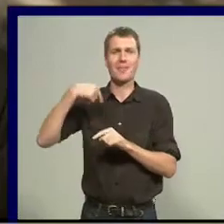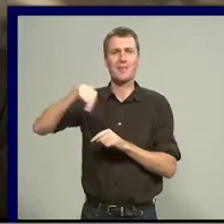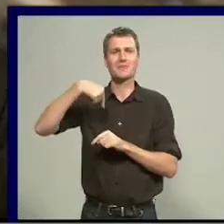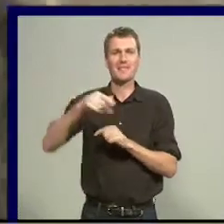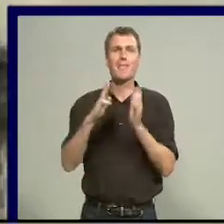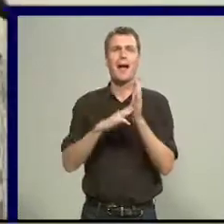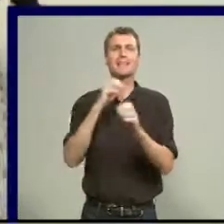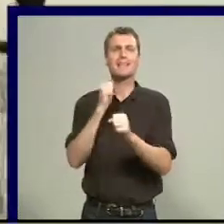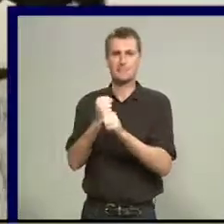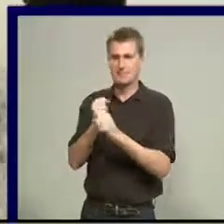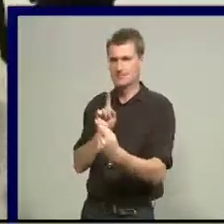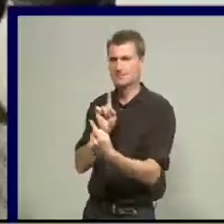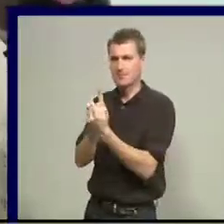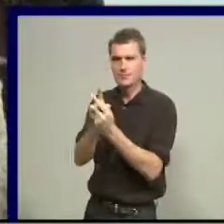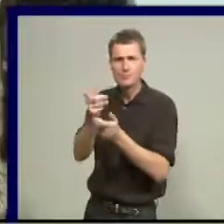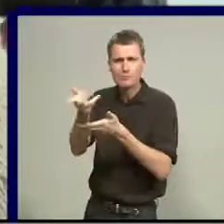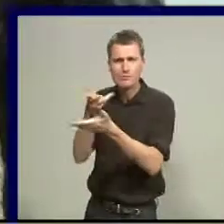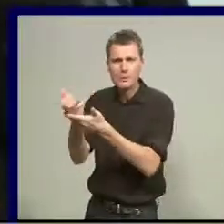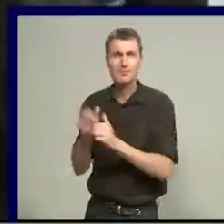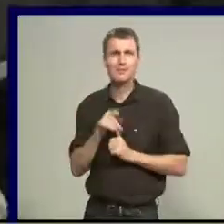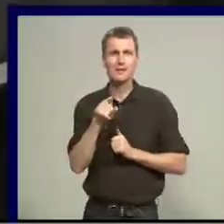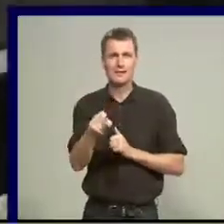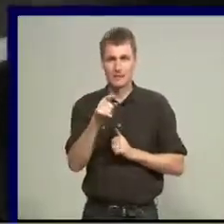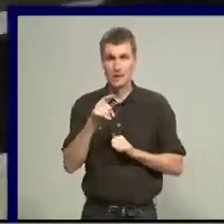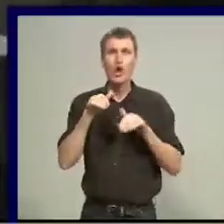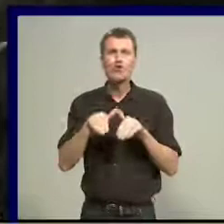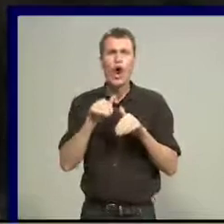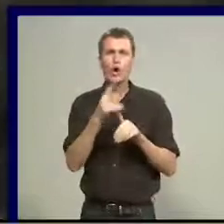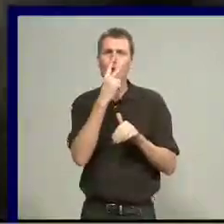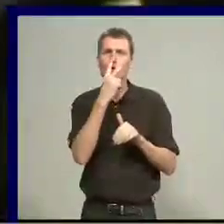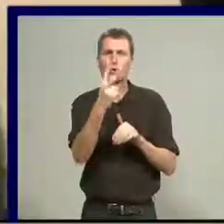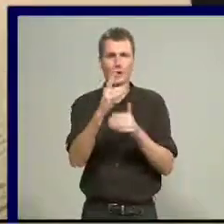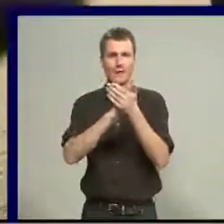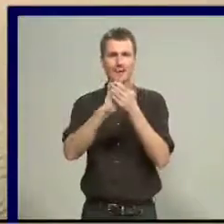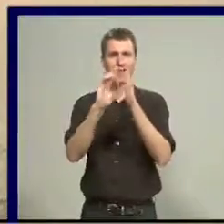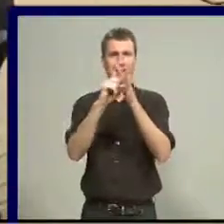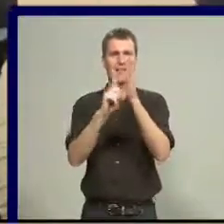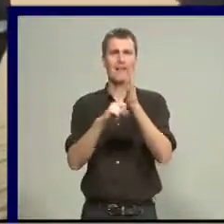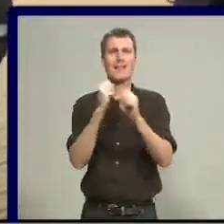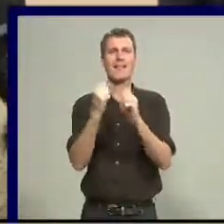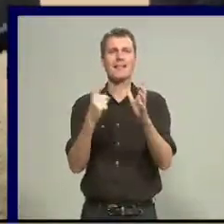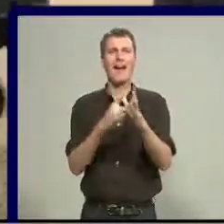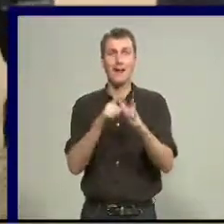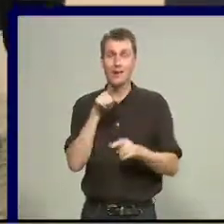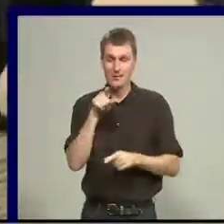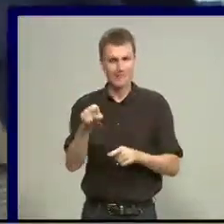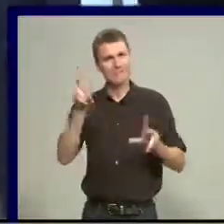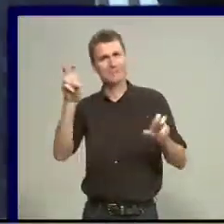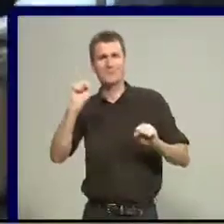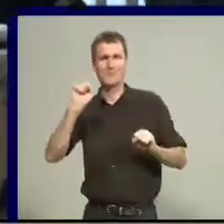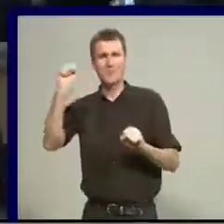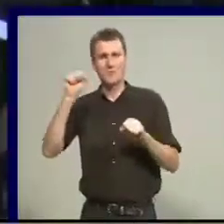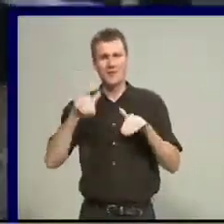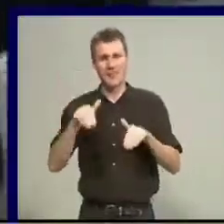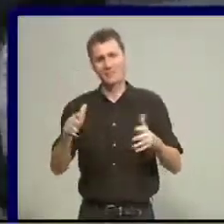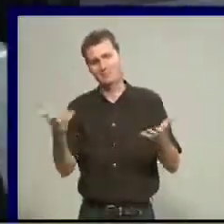handler. Meet 2-year-old Helga. This young Labrador pup is as close as it comes to becoming a super dog. Her